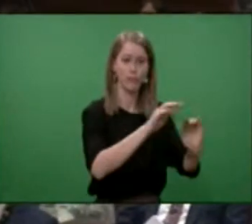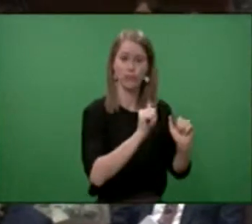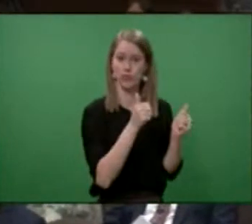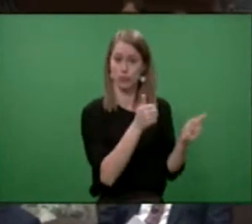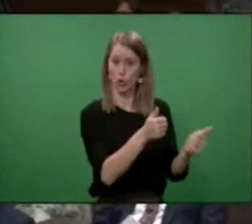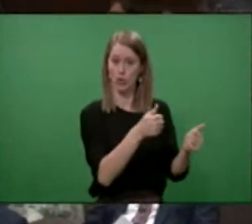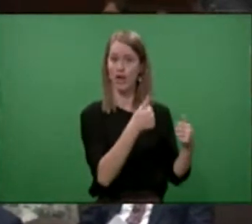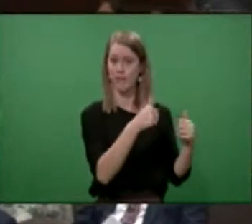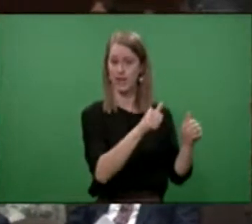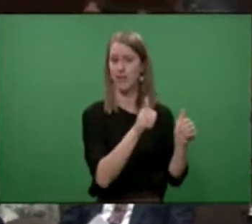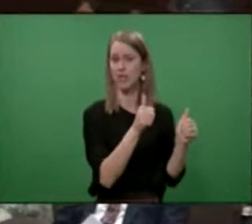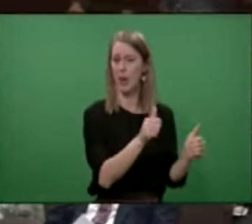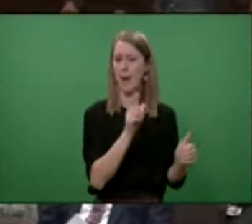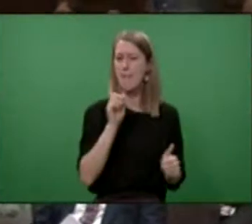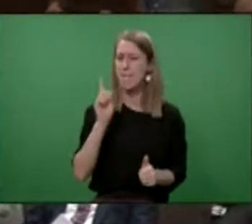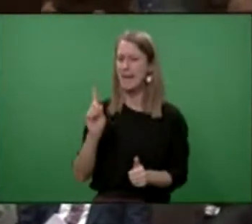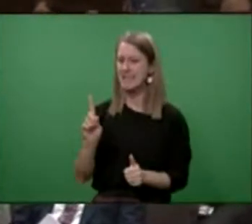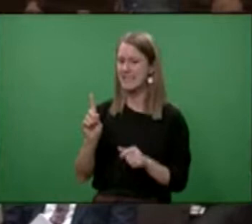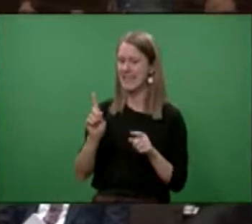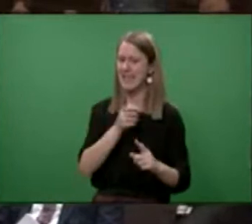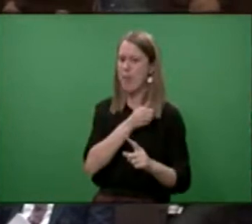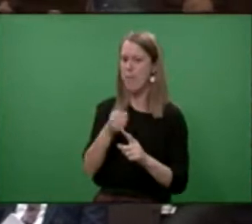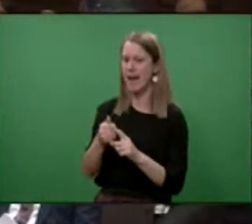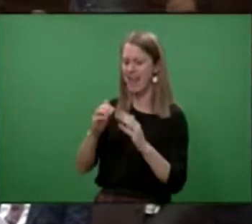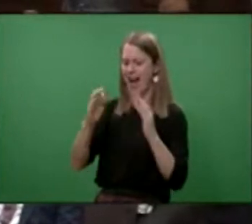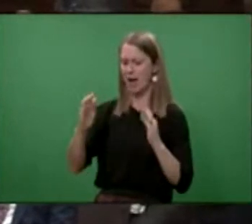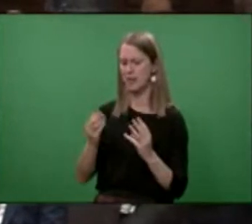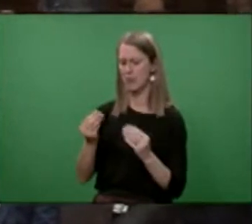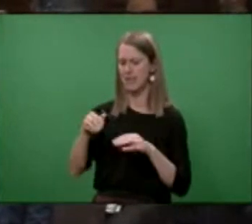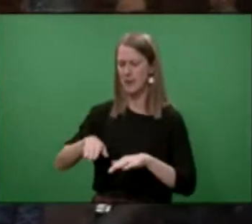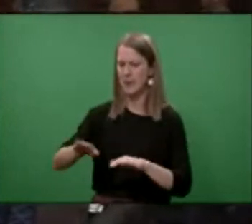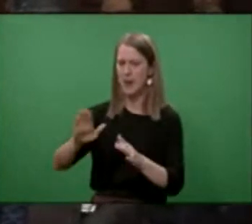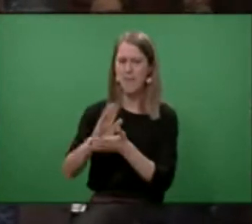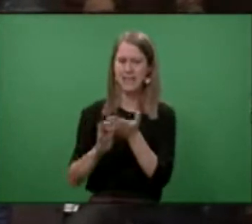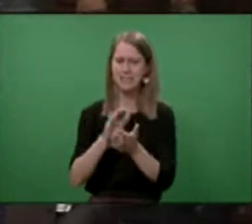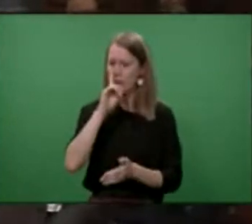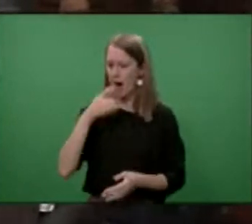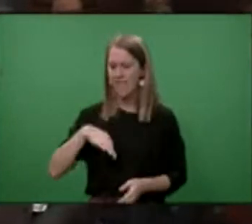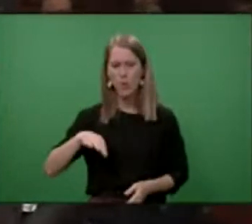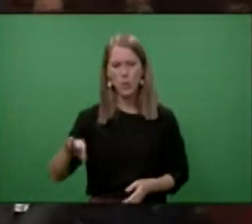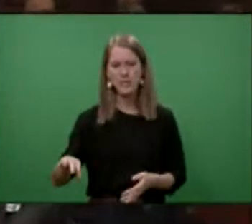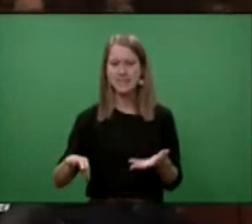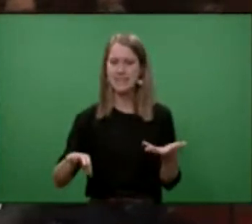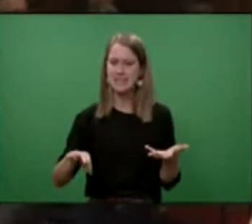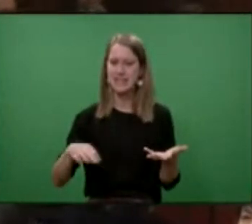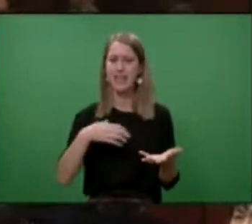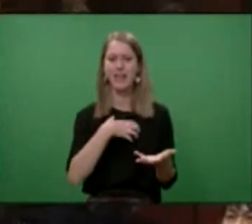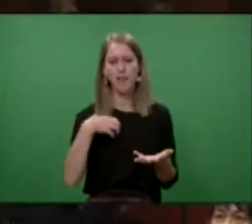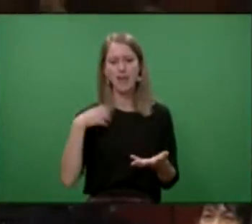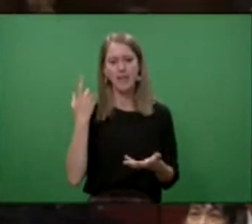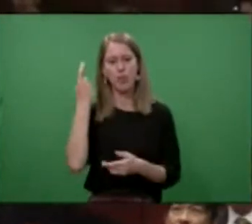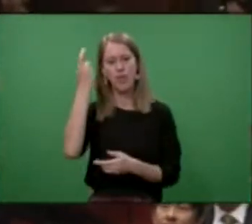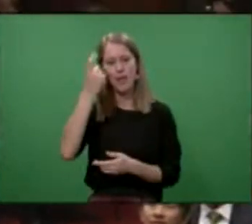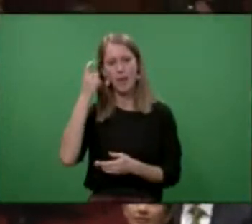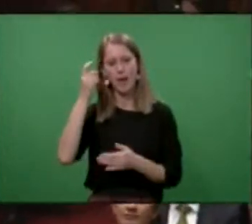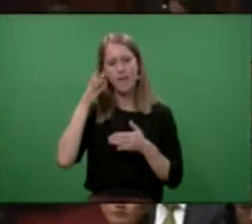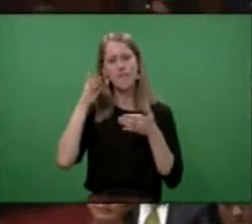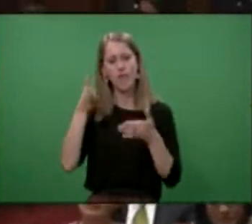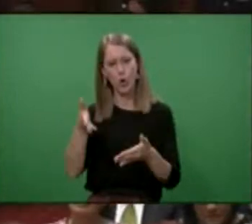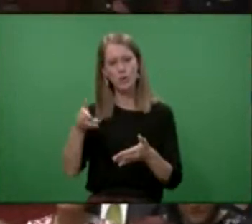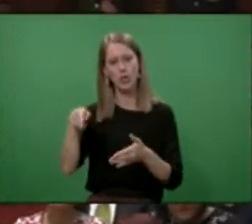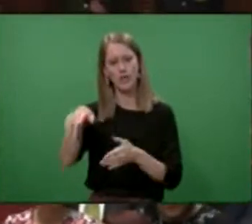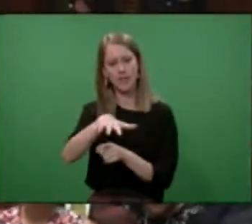been effective, the perverse impact on housing affordability will require the government to continue its focus on this